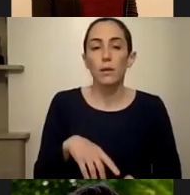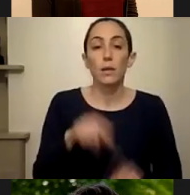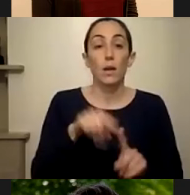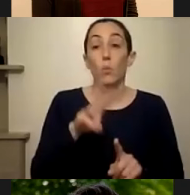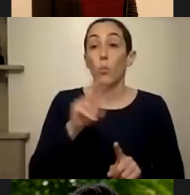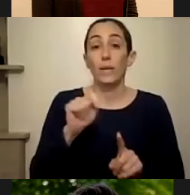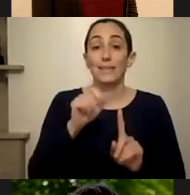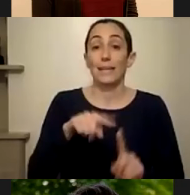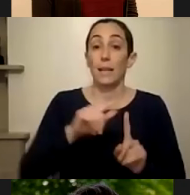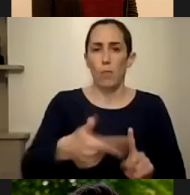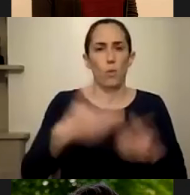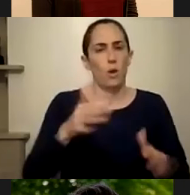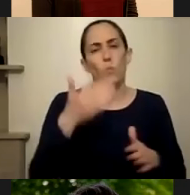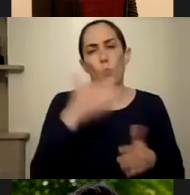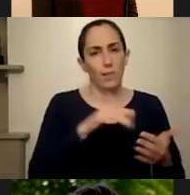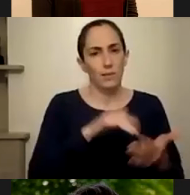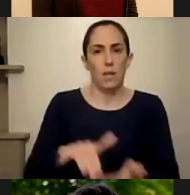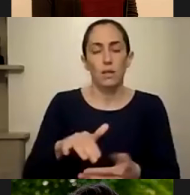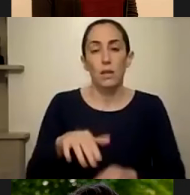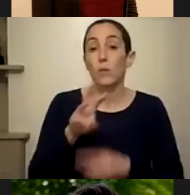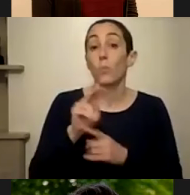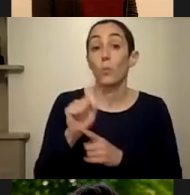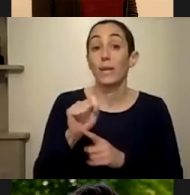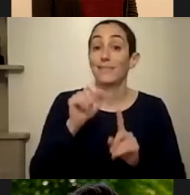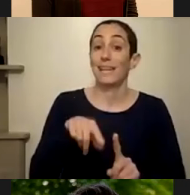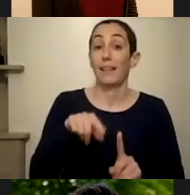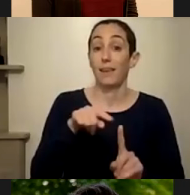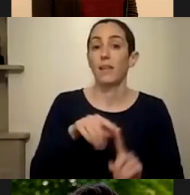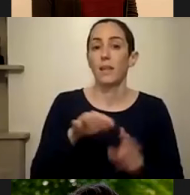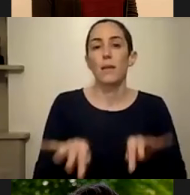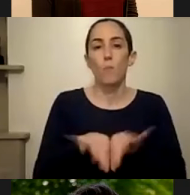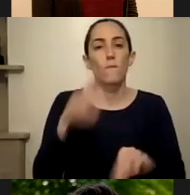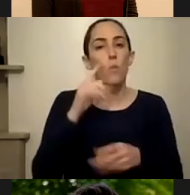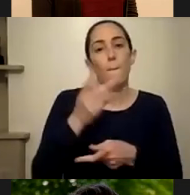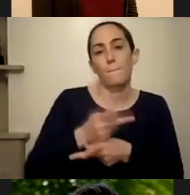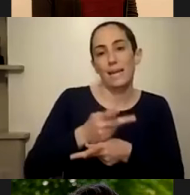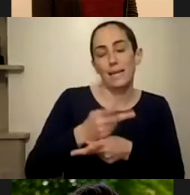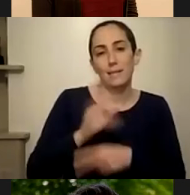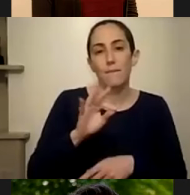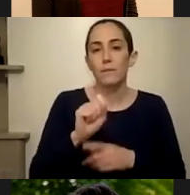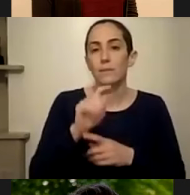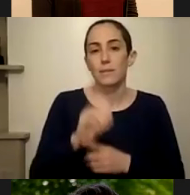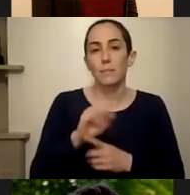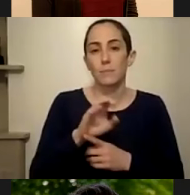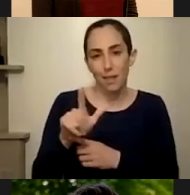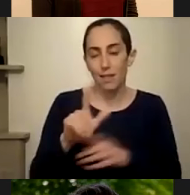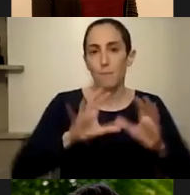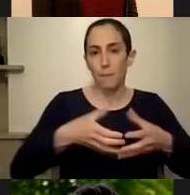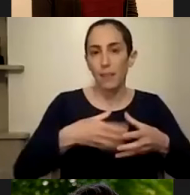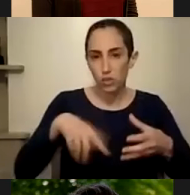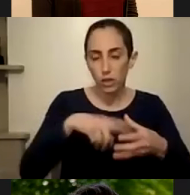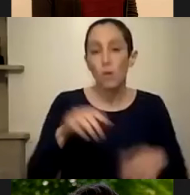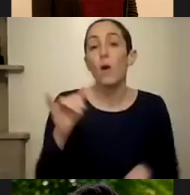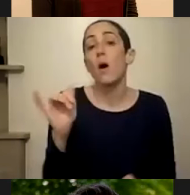studied. The Wnt signaling is important for the maintenance of the stem cell population, and also is a